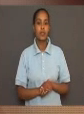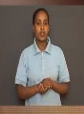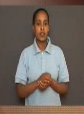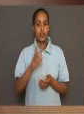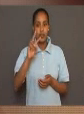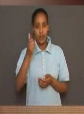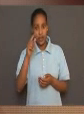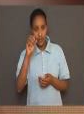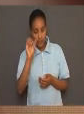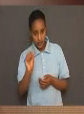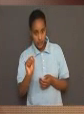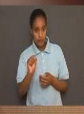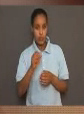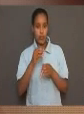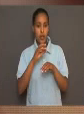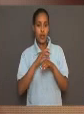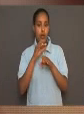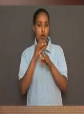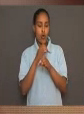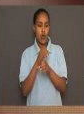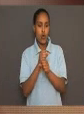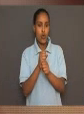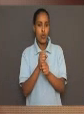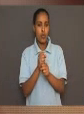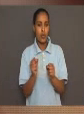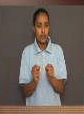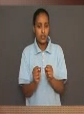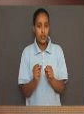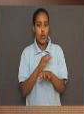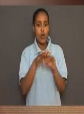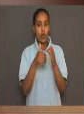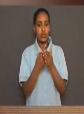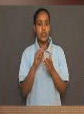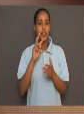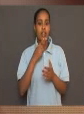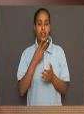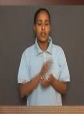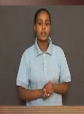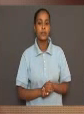vats are packed with wood shavings that have been moistened with old vinegar.